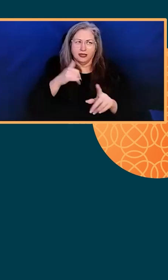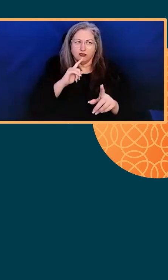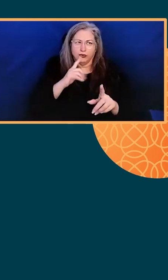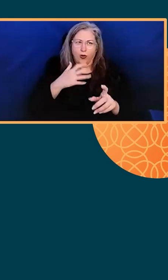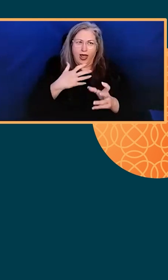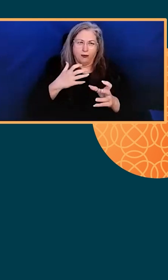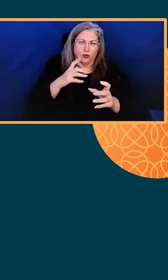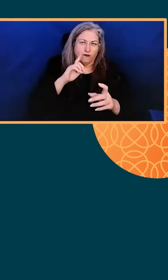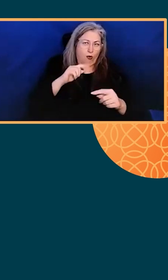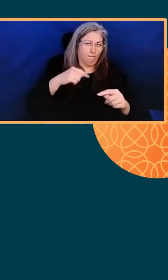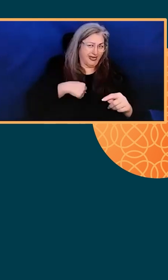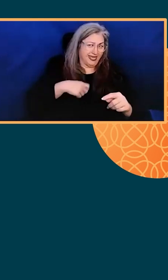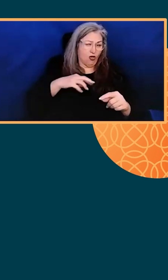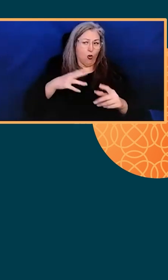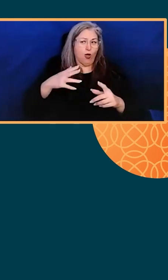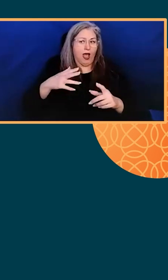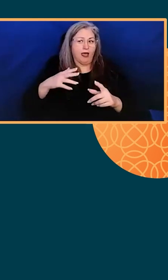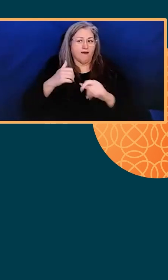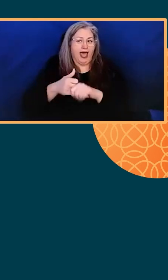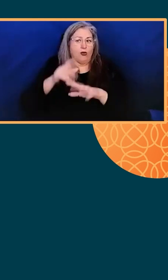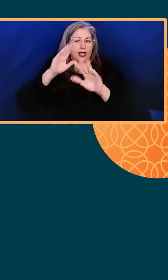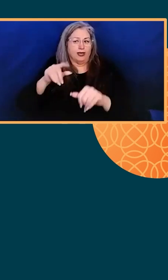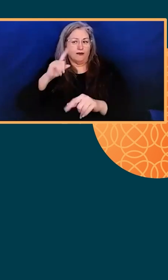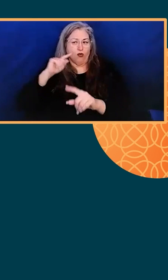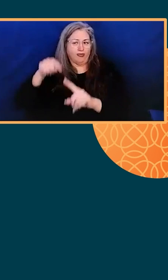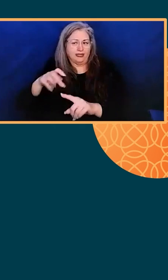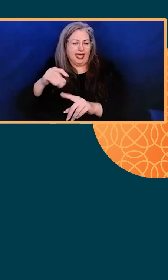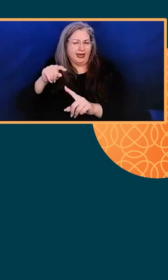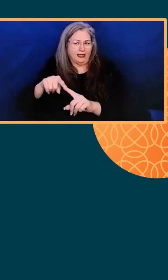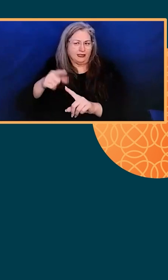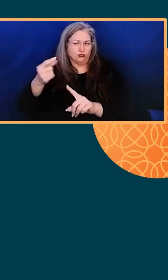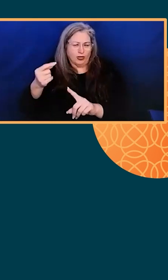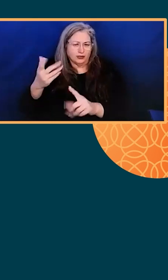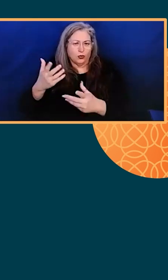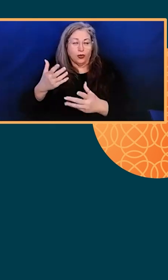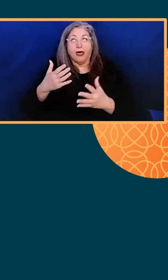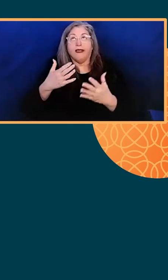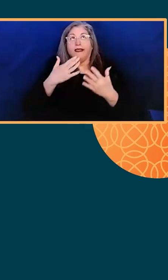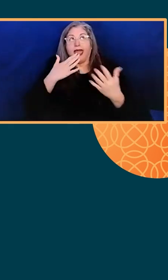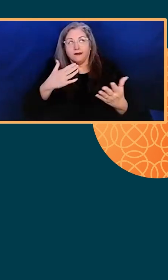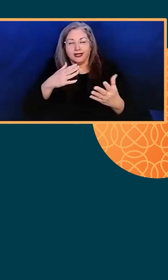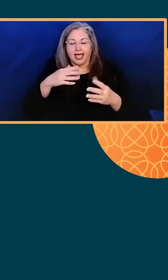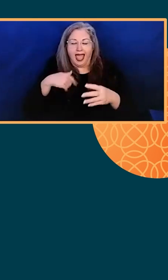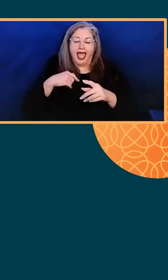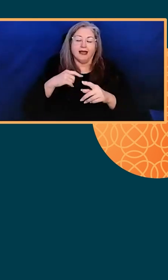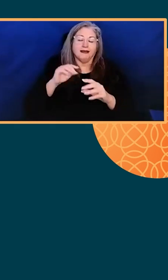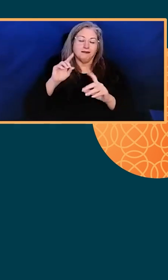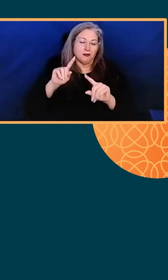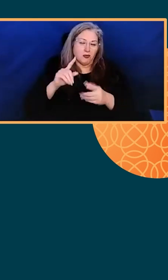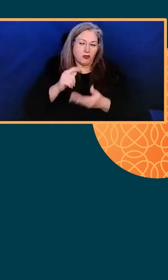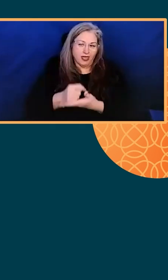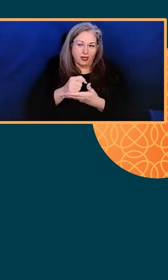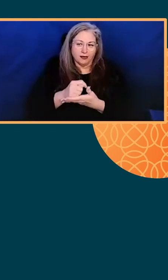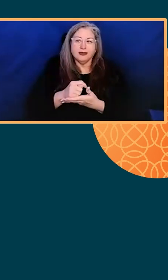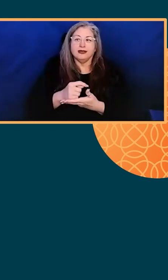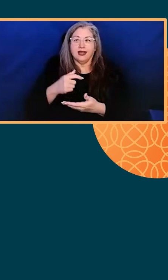for me, or was that an expectation of X, and what is X? So thankfully in therapy, been